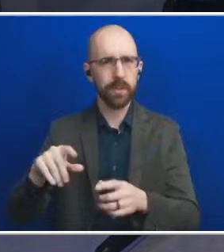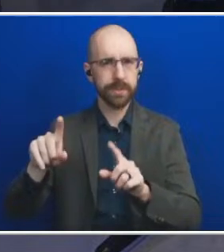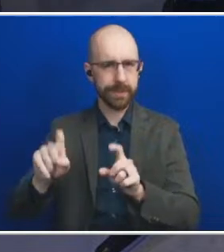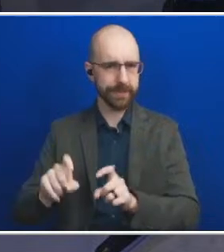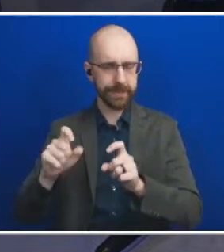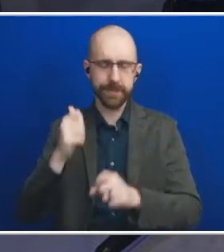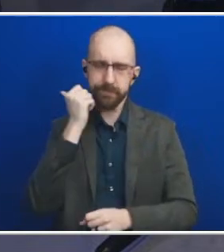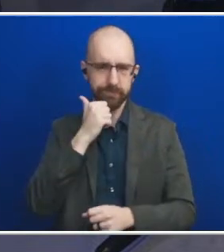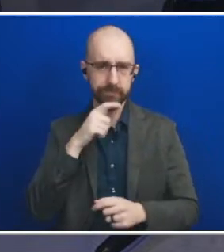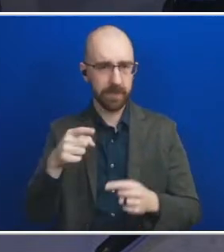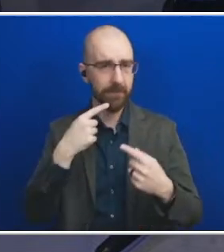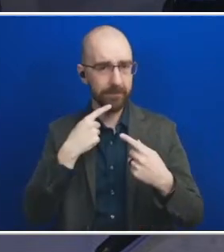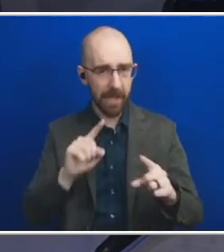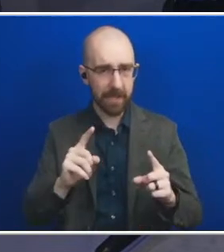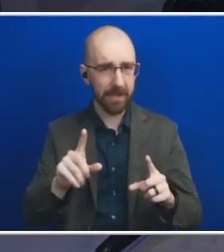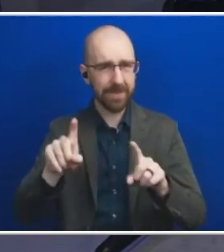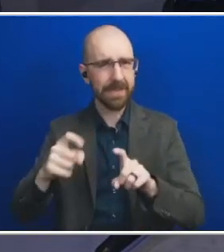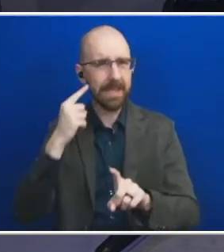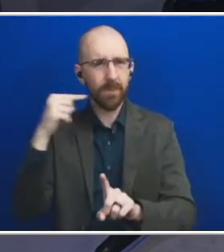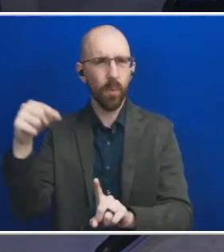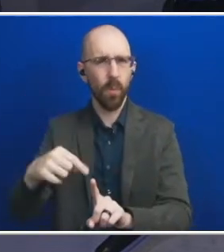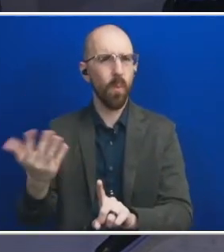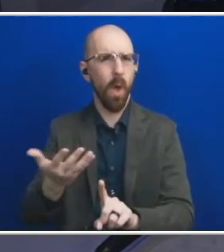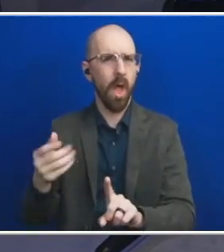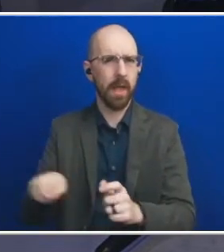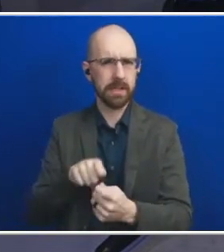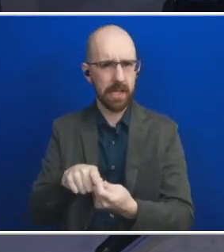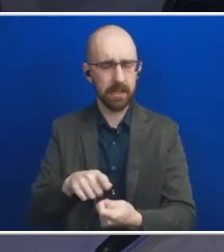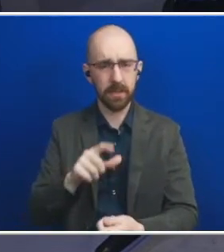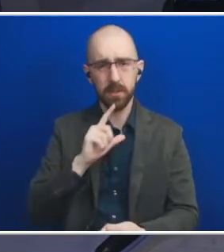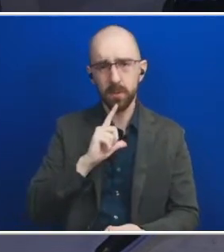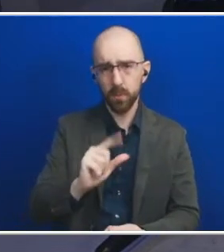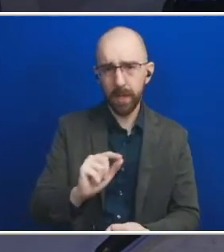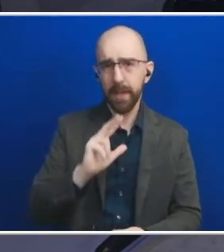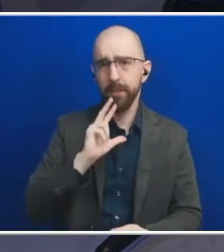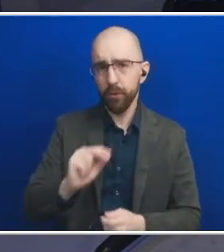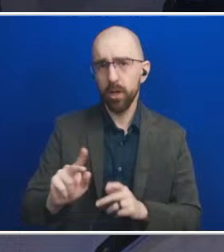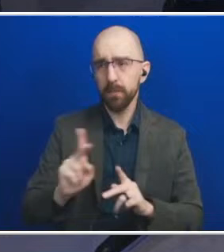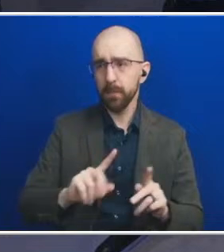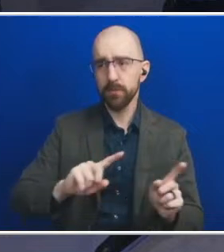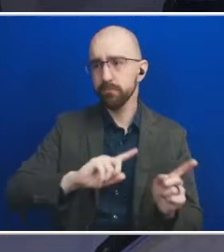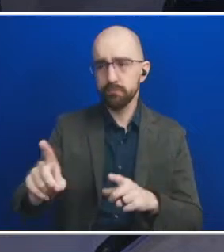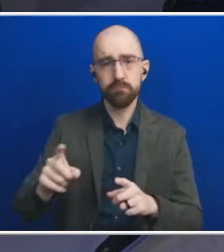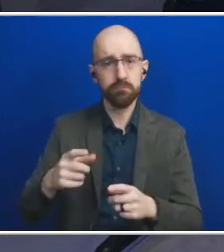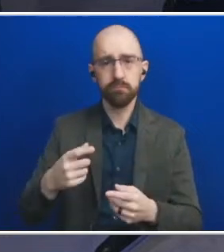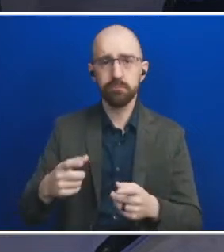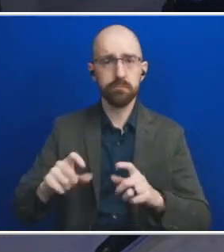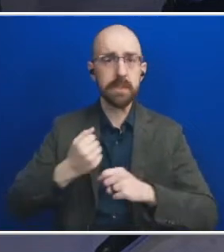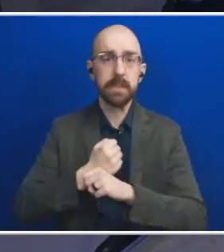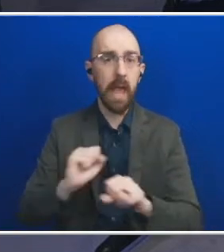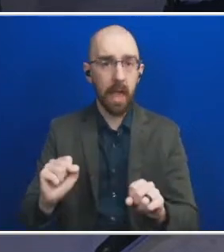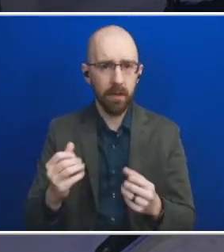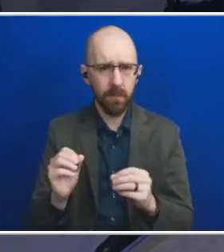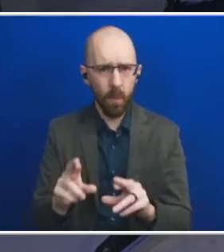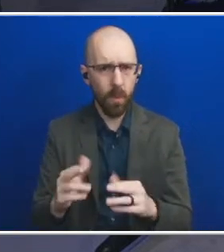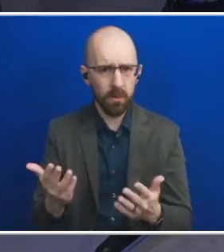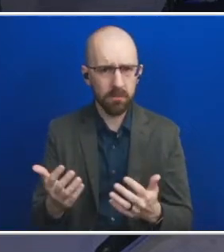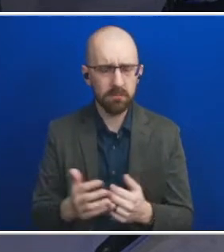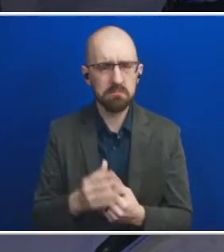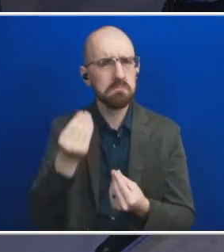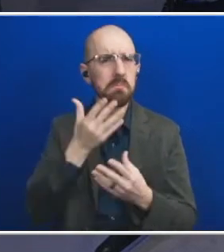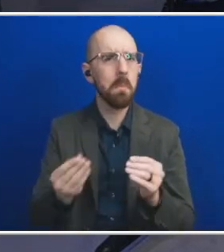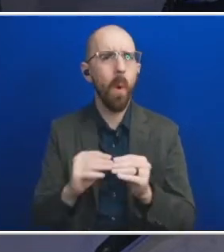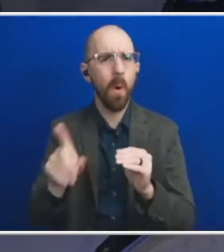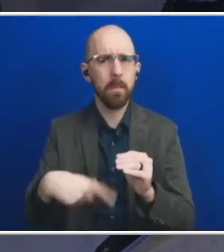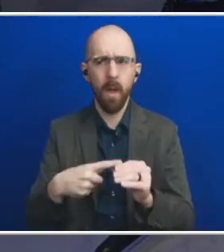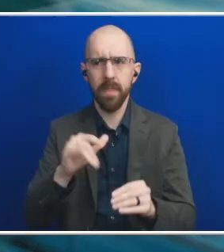it testing for? Is this something people in their 20s and 30s should just go for safe measure? Tell us more about this. So usually you have to have a prescription